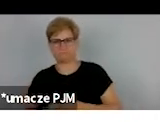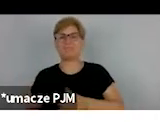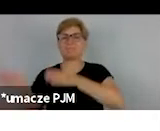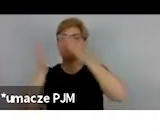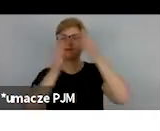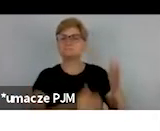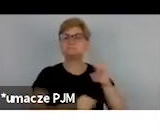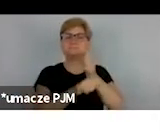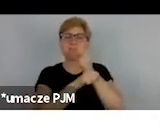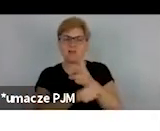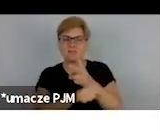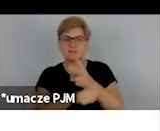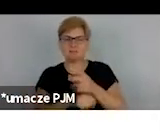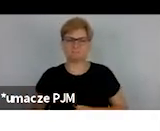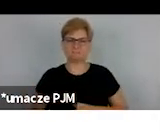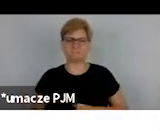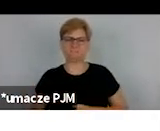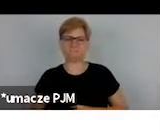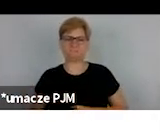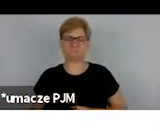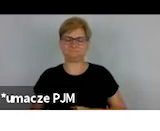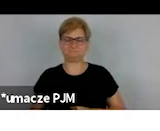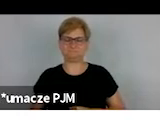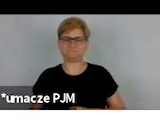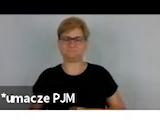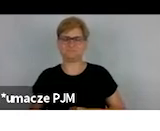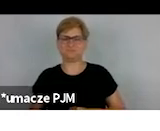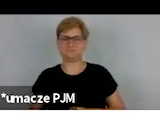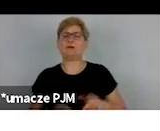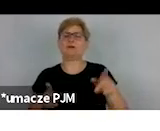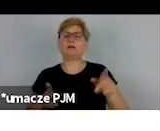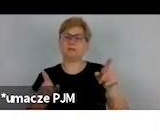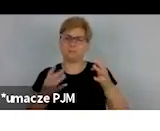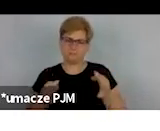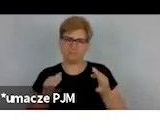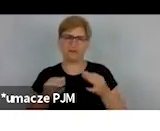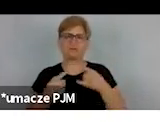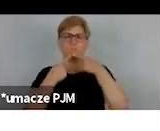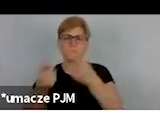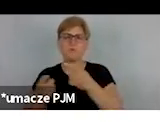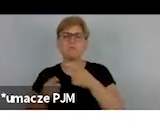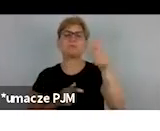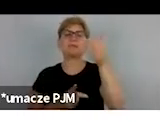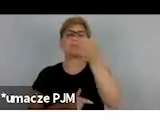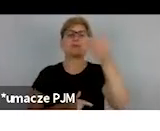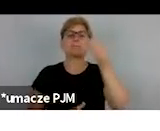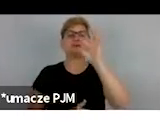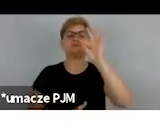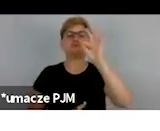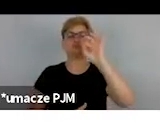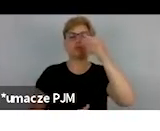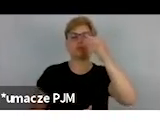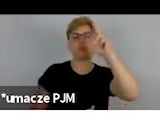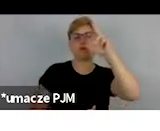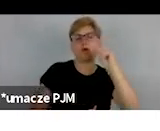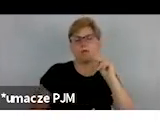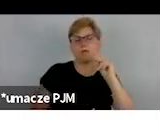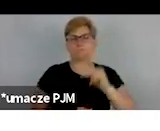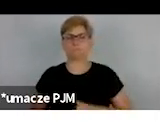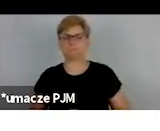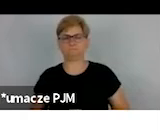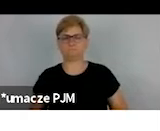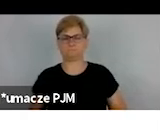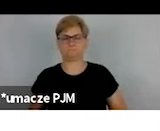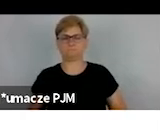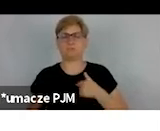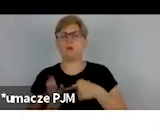So I'm going to focus on Sonke, and I'm going to show you a few images that hopefully bring